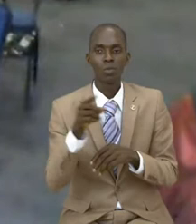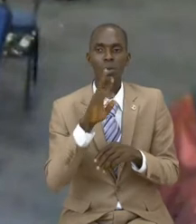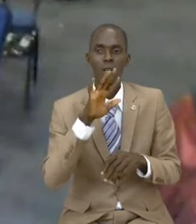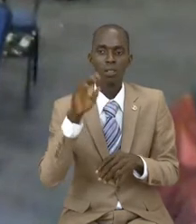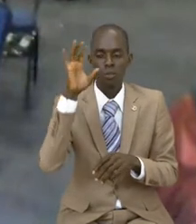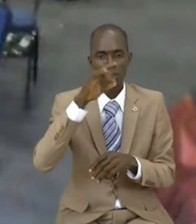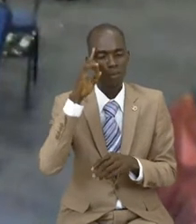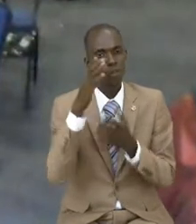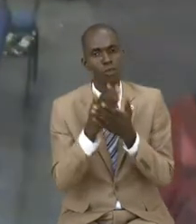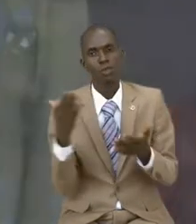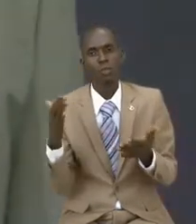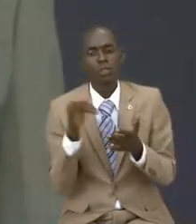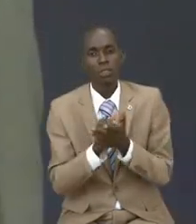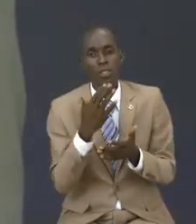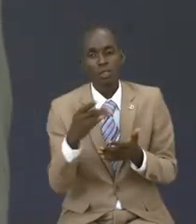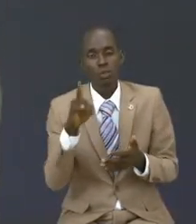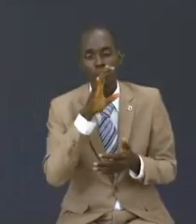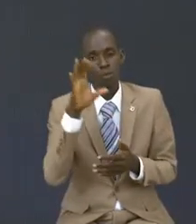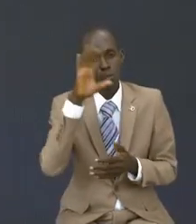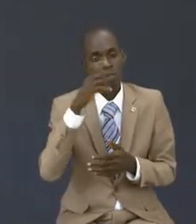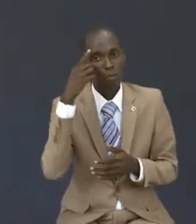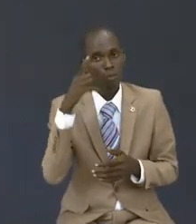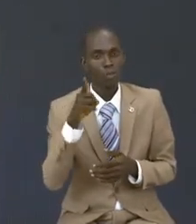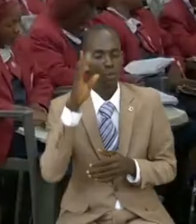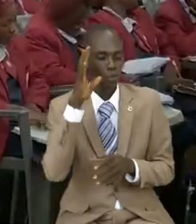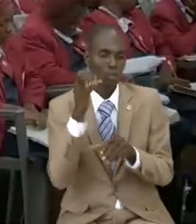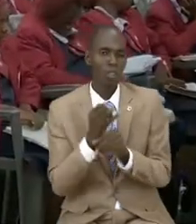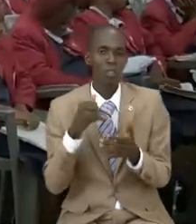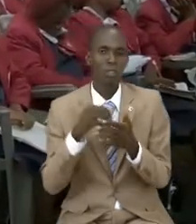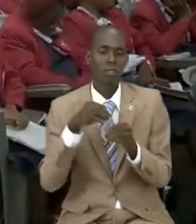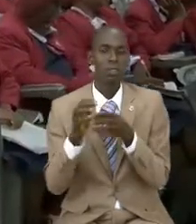something. That thing you are looking for, you will get it.